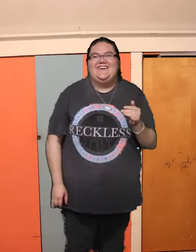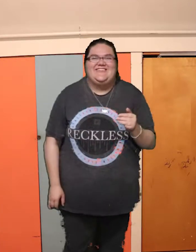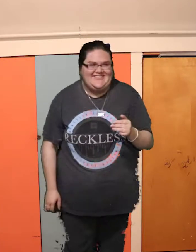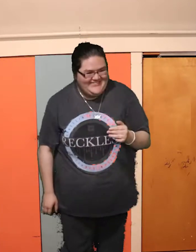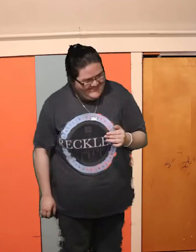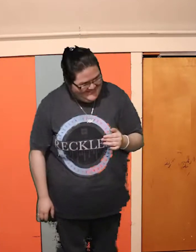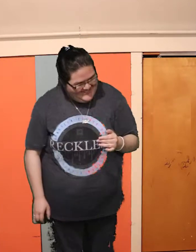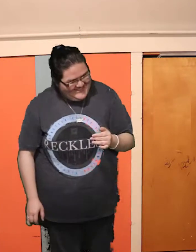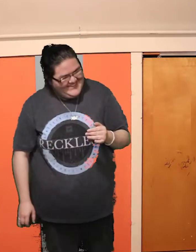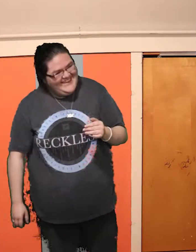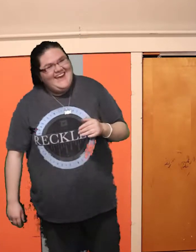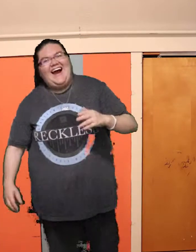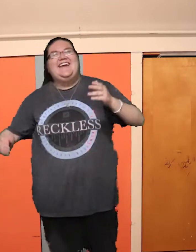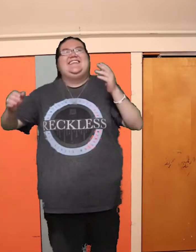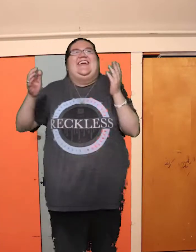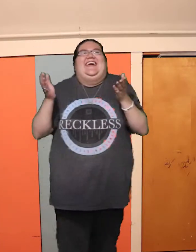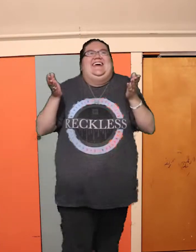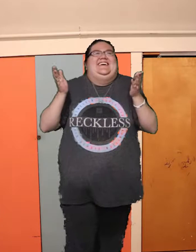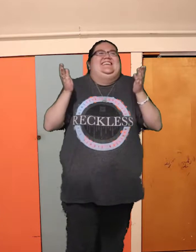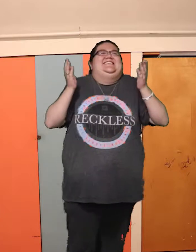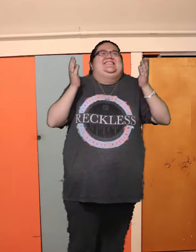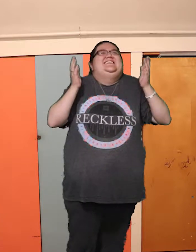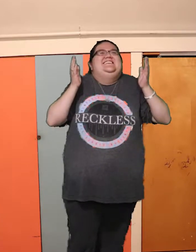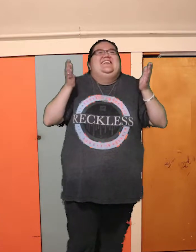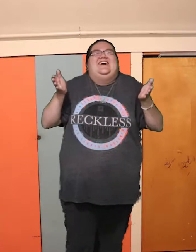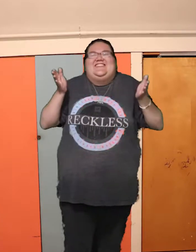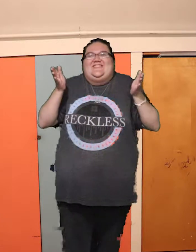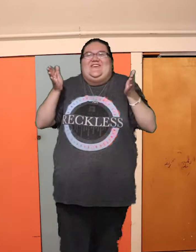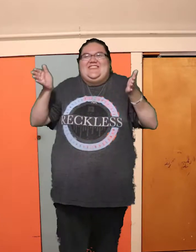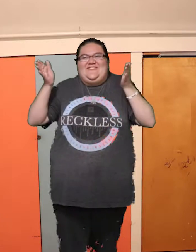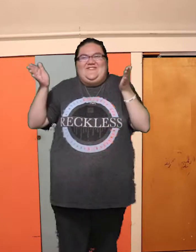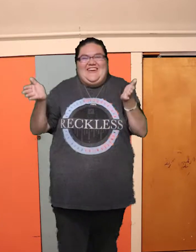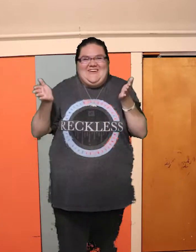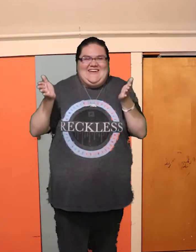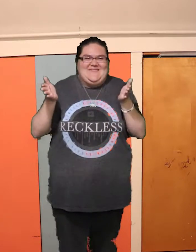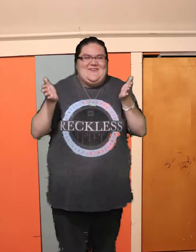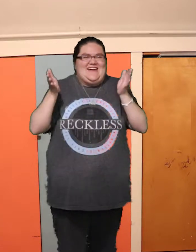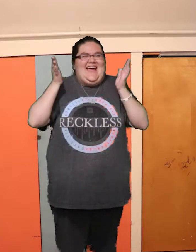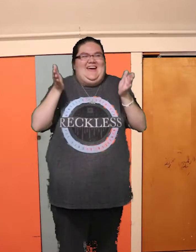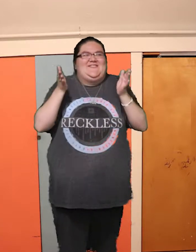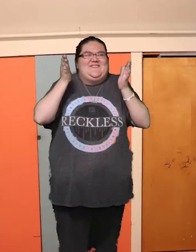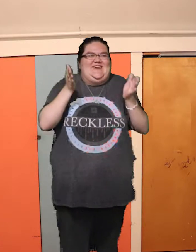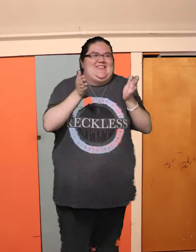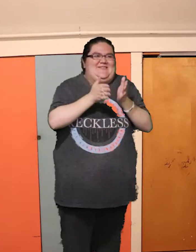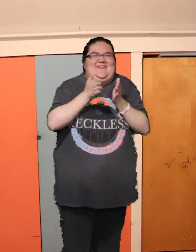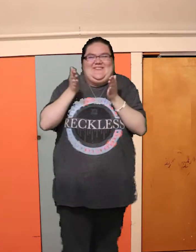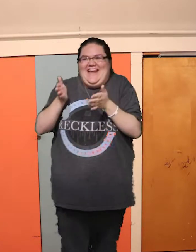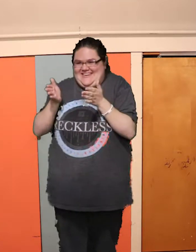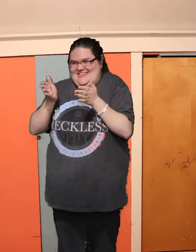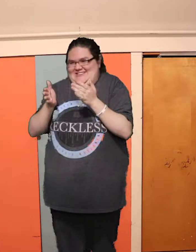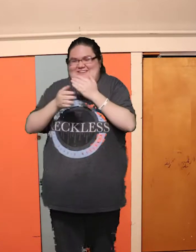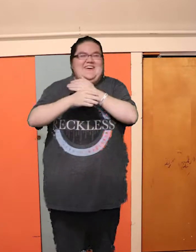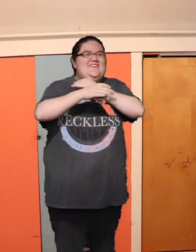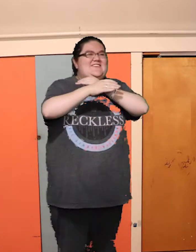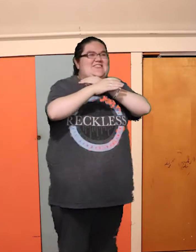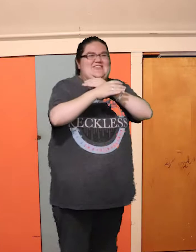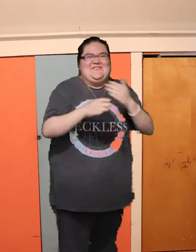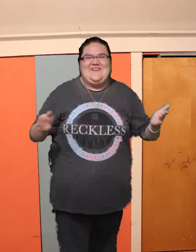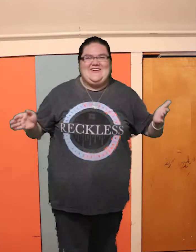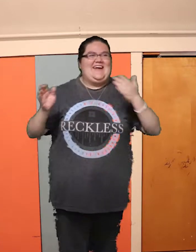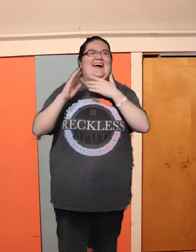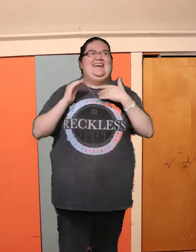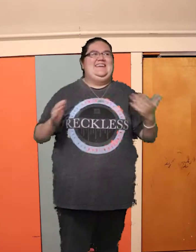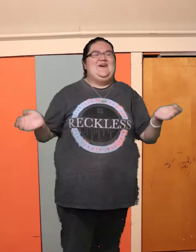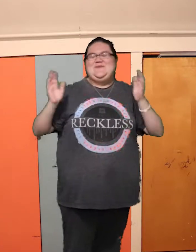I know. I can't not just watch a video anymore. I have to watch somebody reacting to it, which